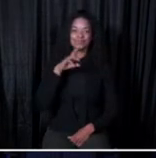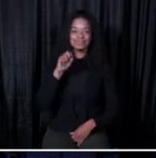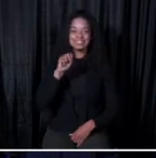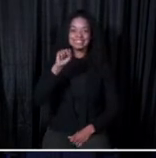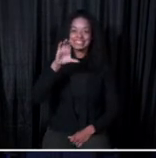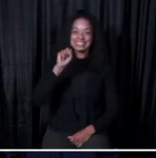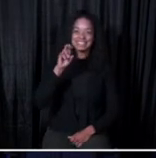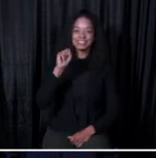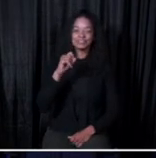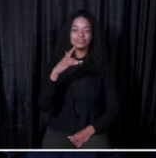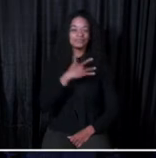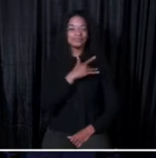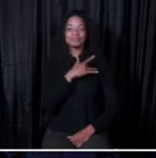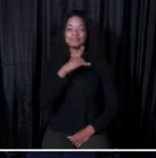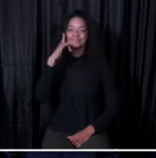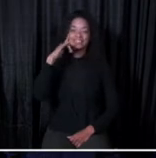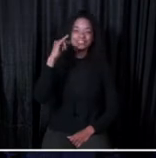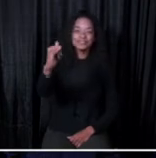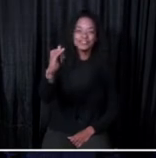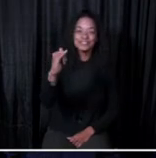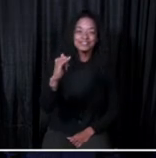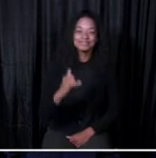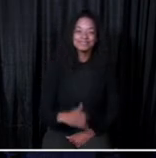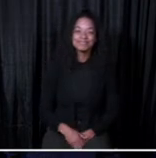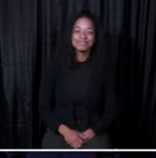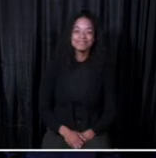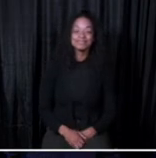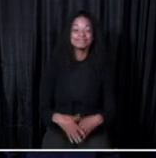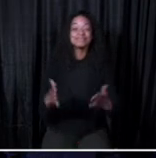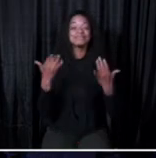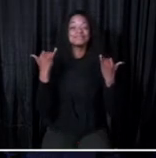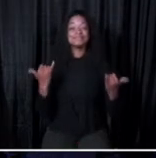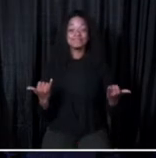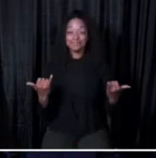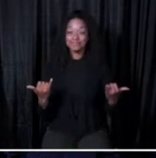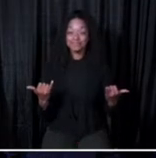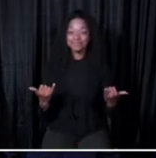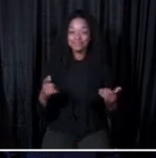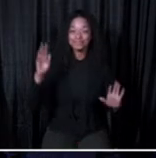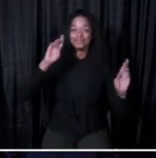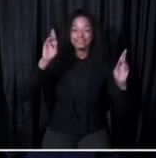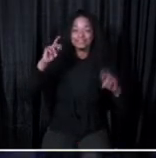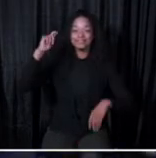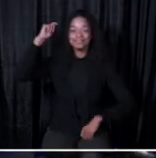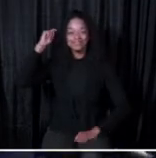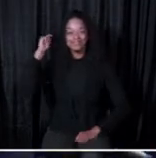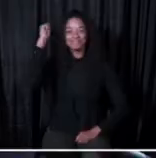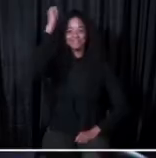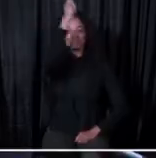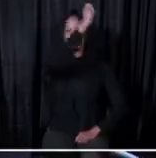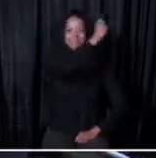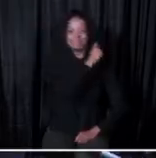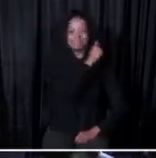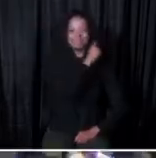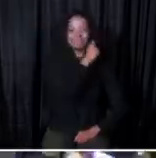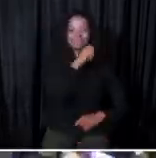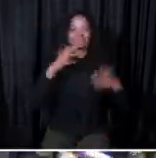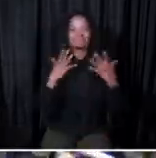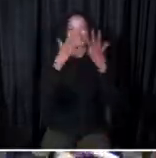Graduates, please move the tassel from the right to the left.